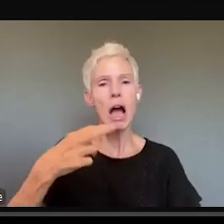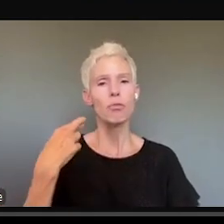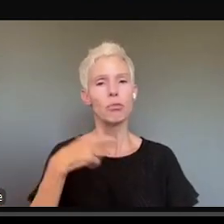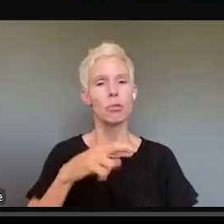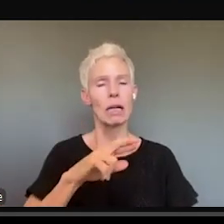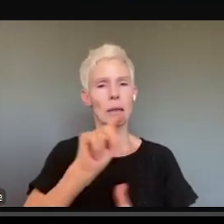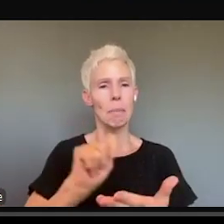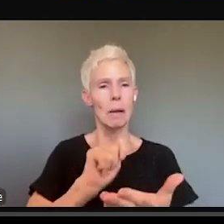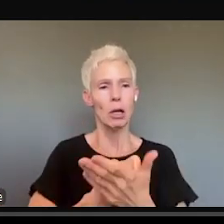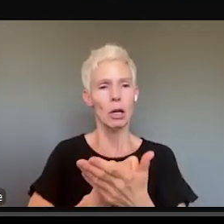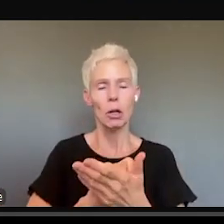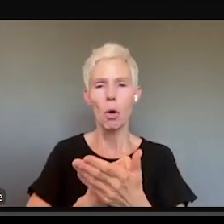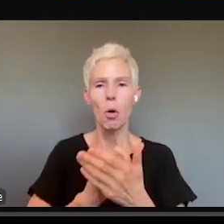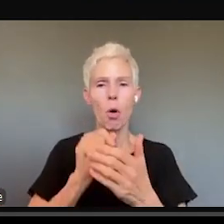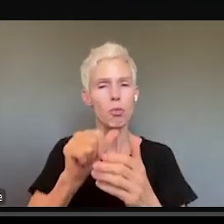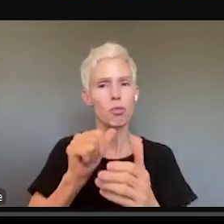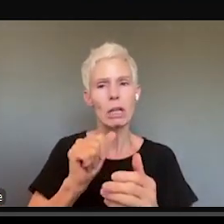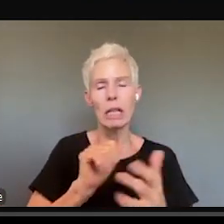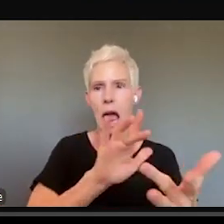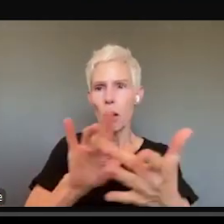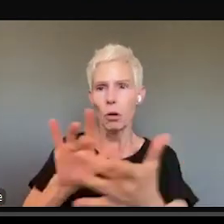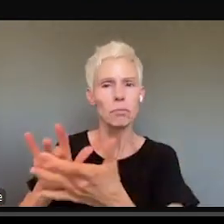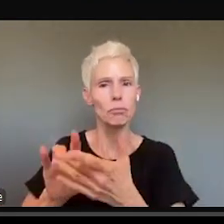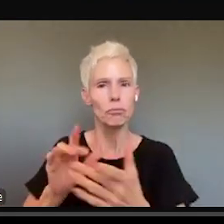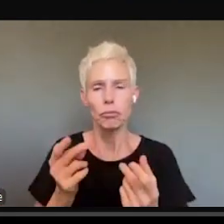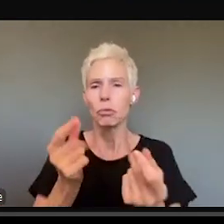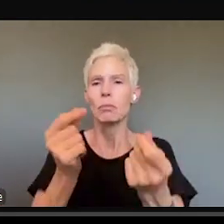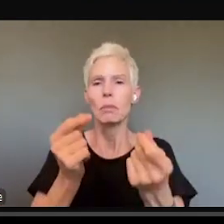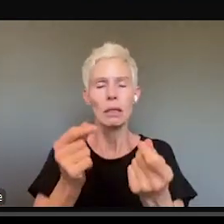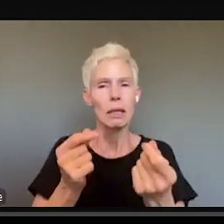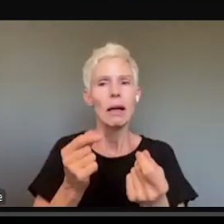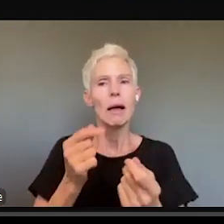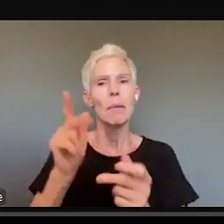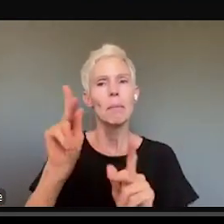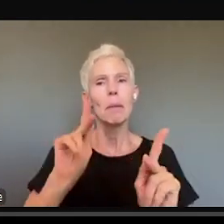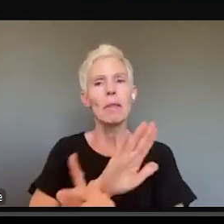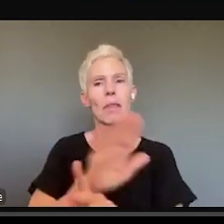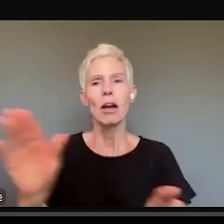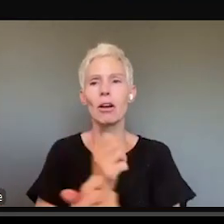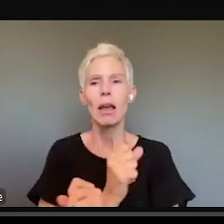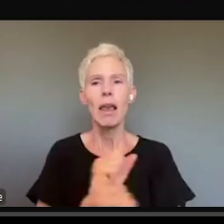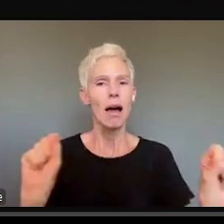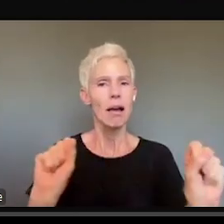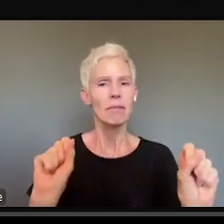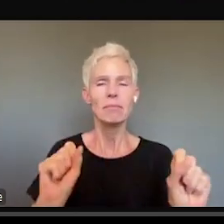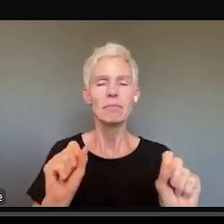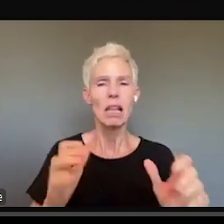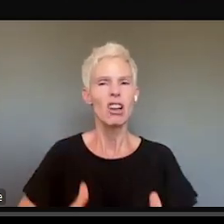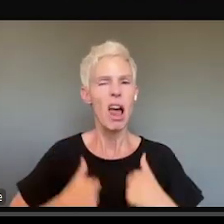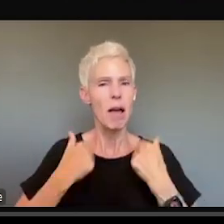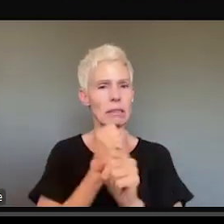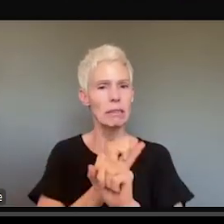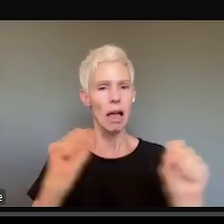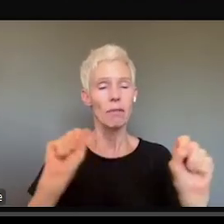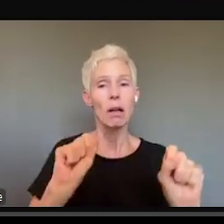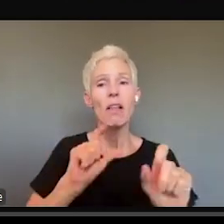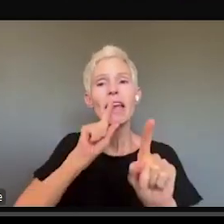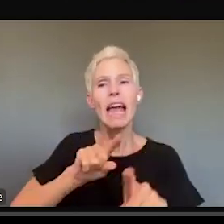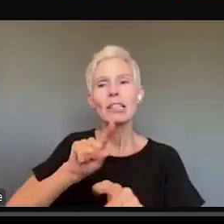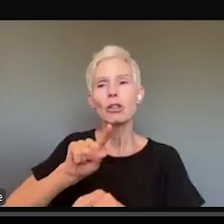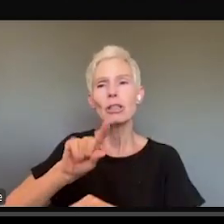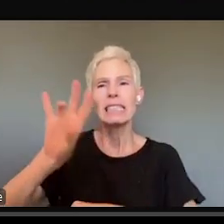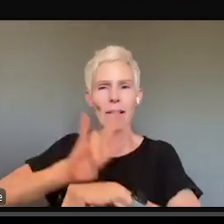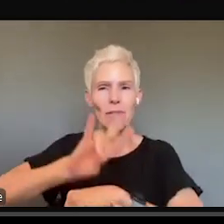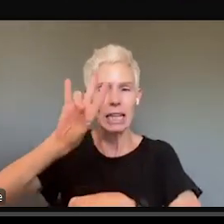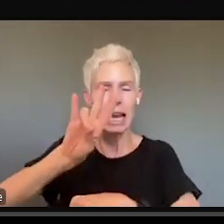where rapid outreach can save lives. Very cool. So the answer is within 7 days, but there is kind of that